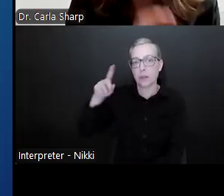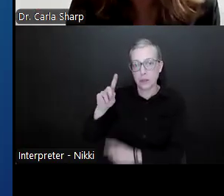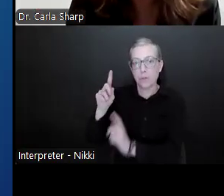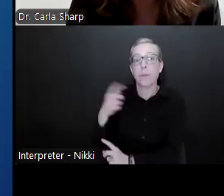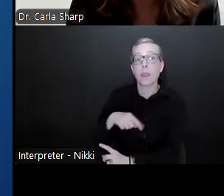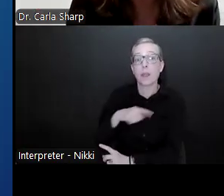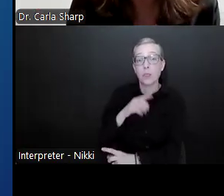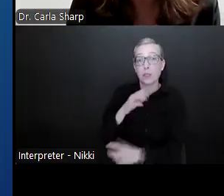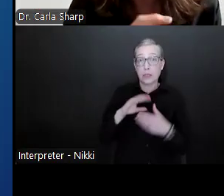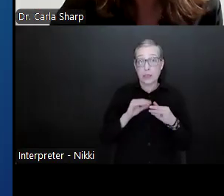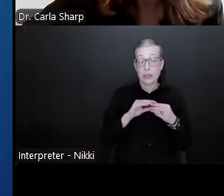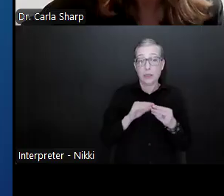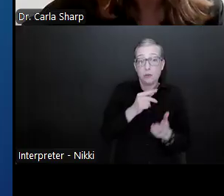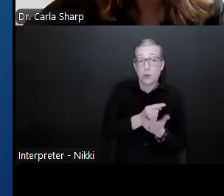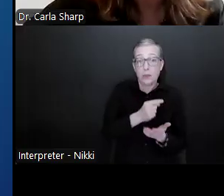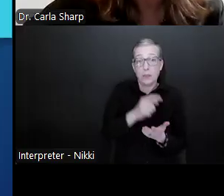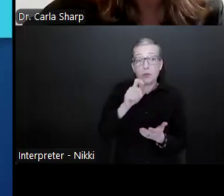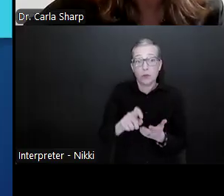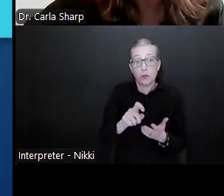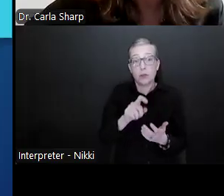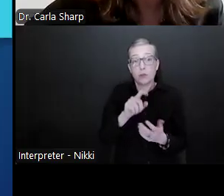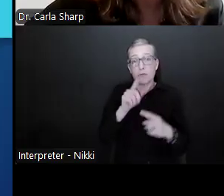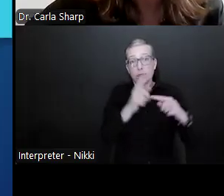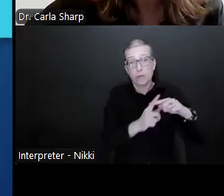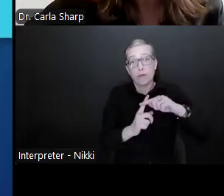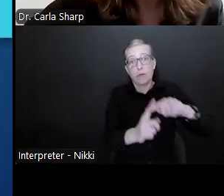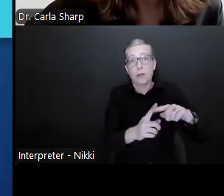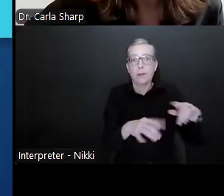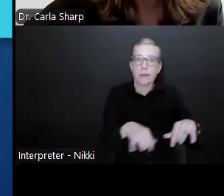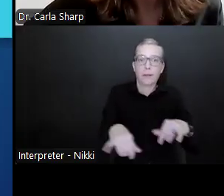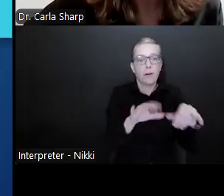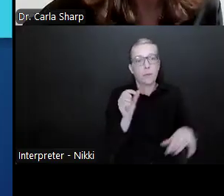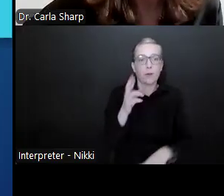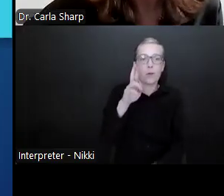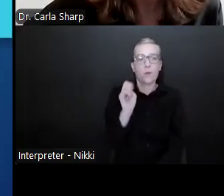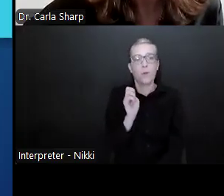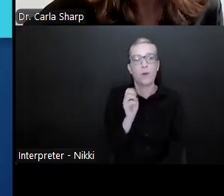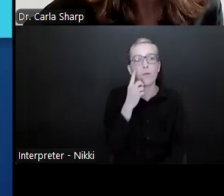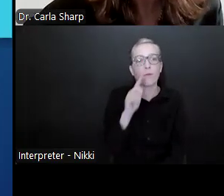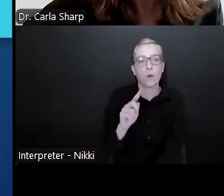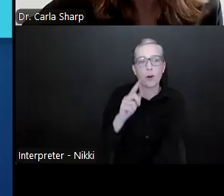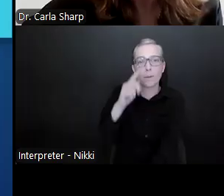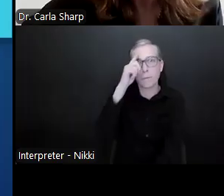common core of the psychopathology, the maladaptive self and interpersonal functioning.